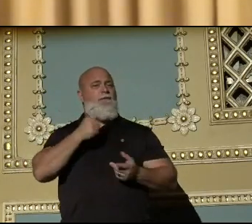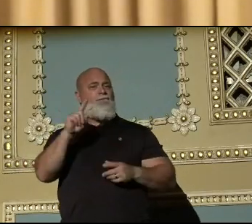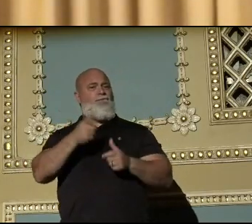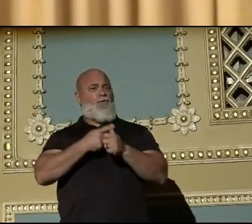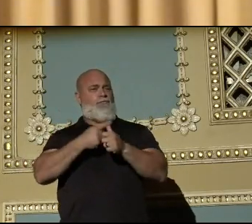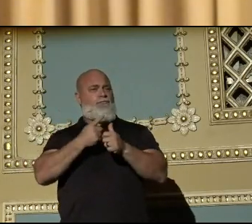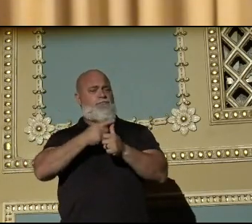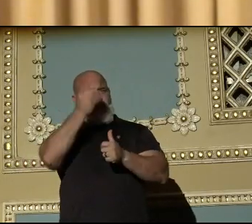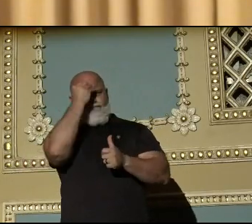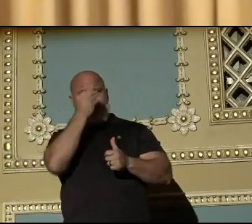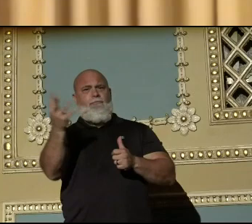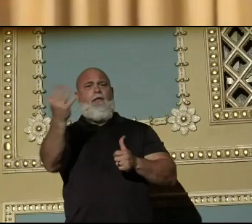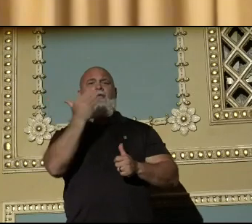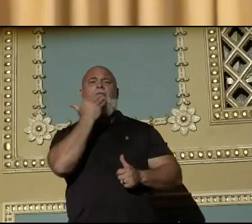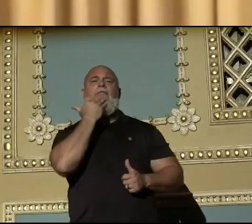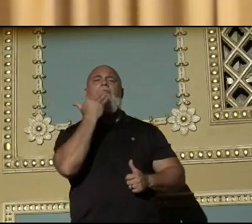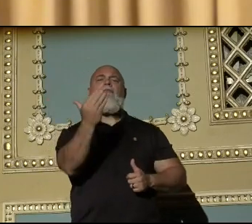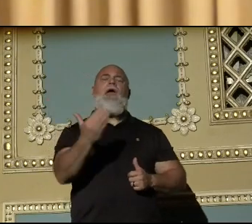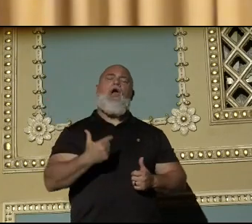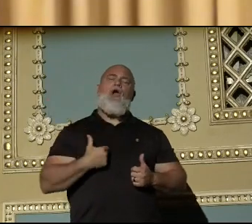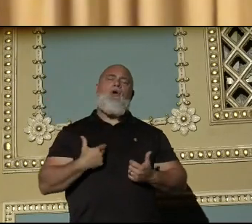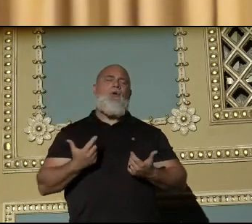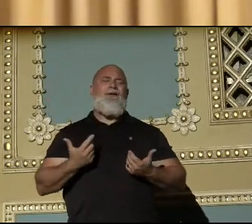you. It's not